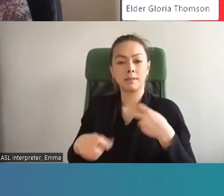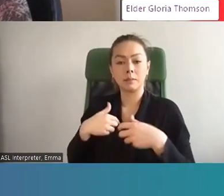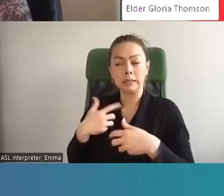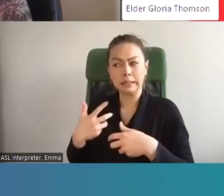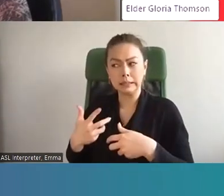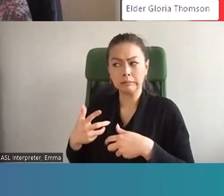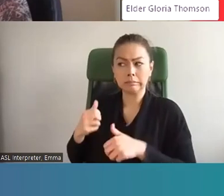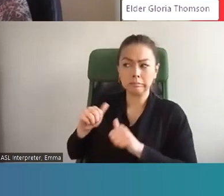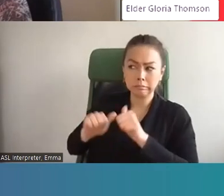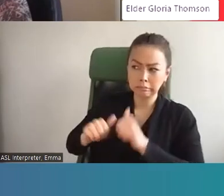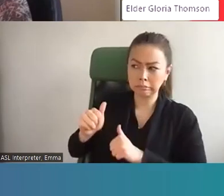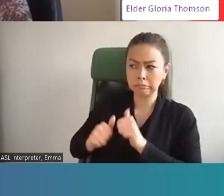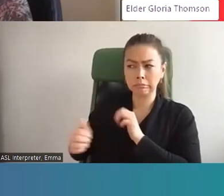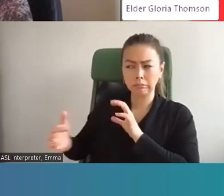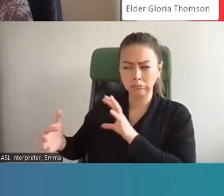But how can we